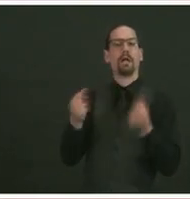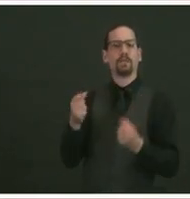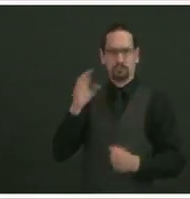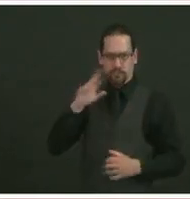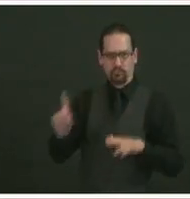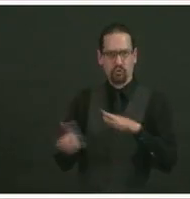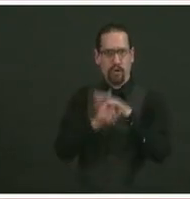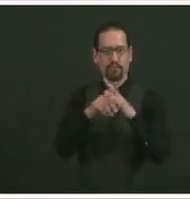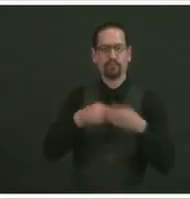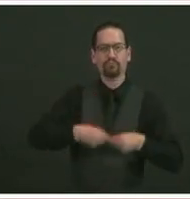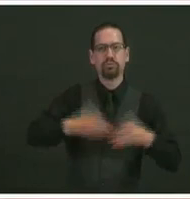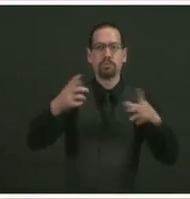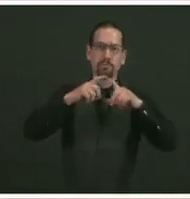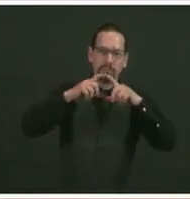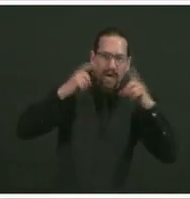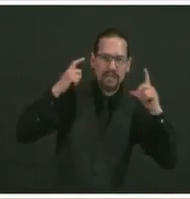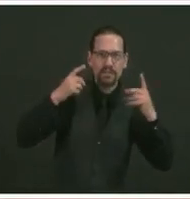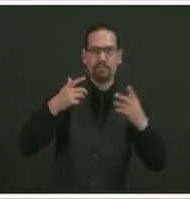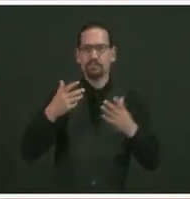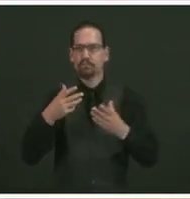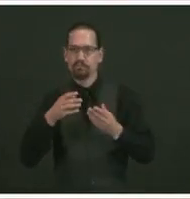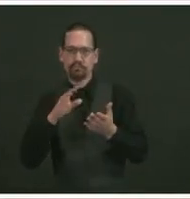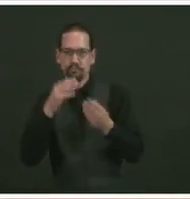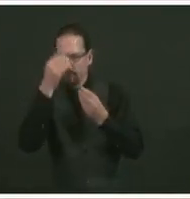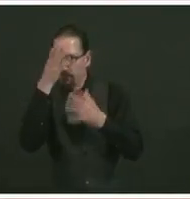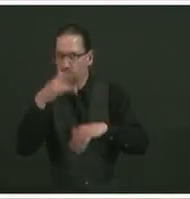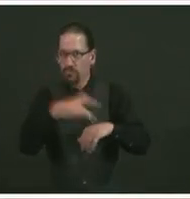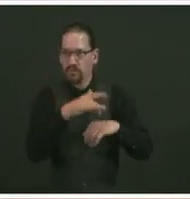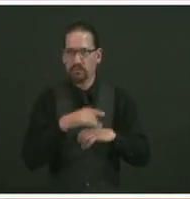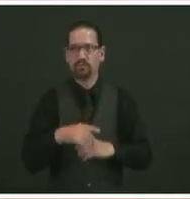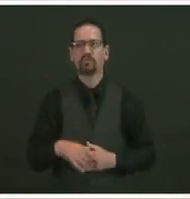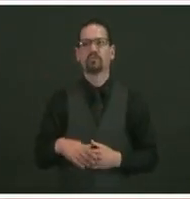In the evenings, we're going to be very vigilant. We are going to